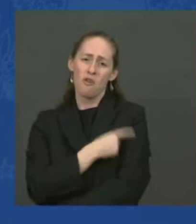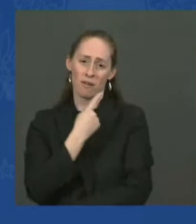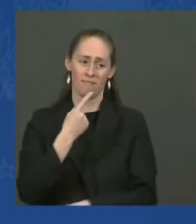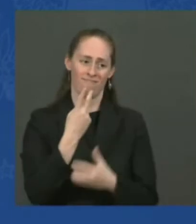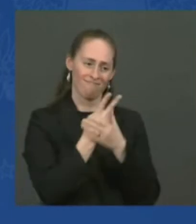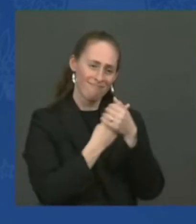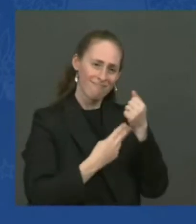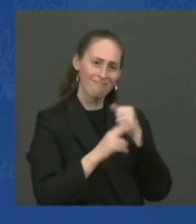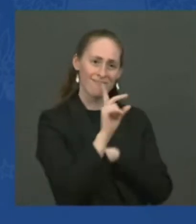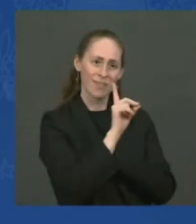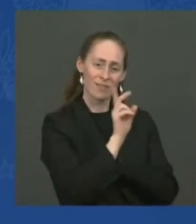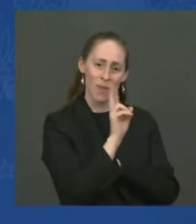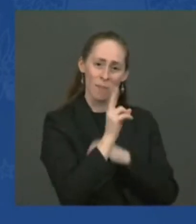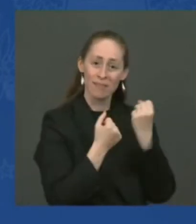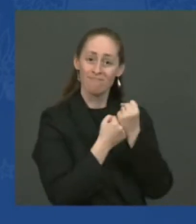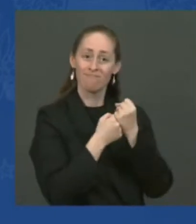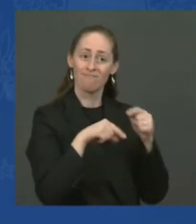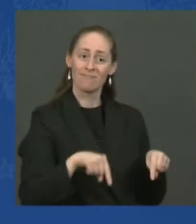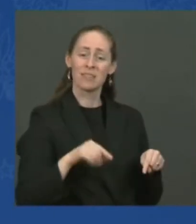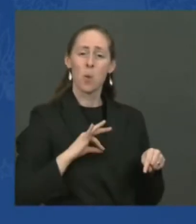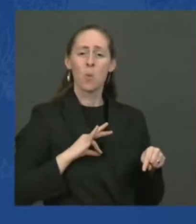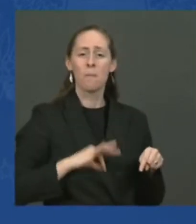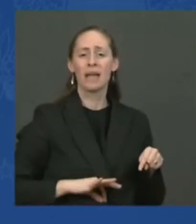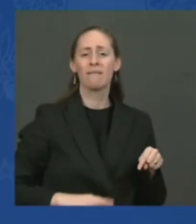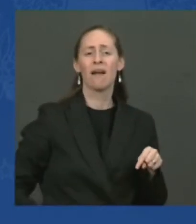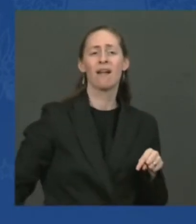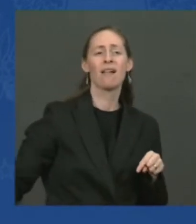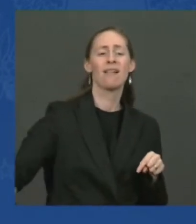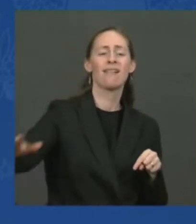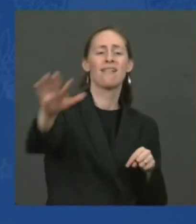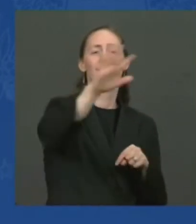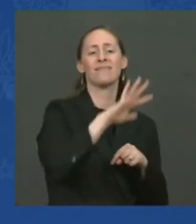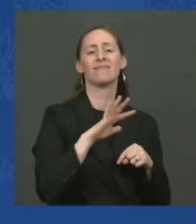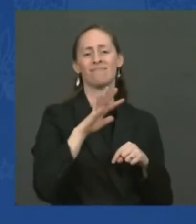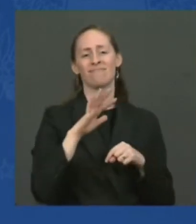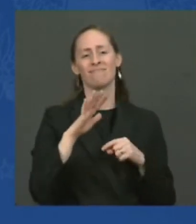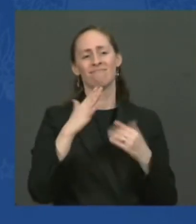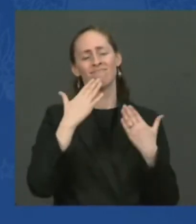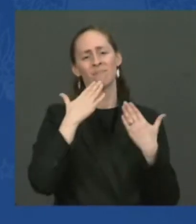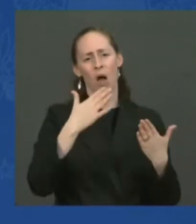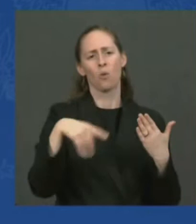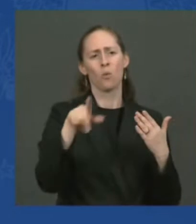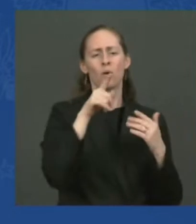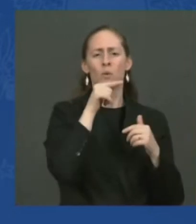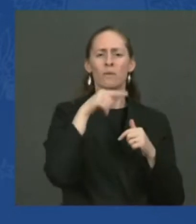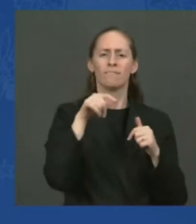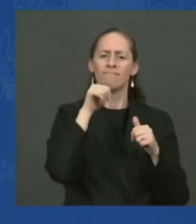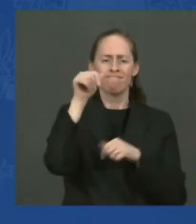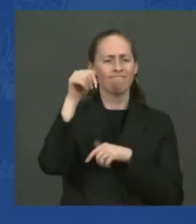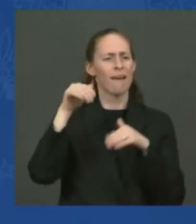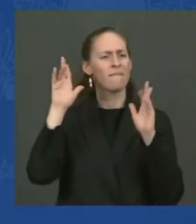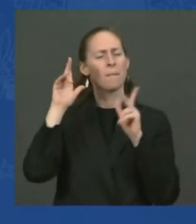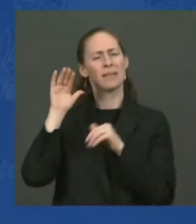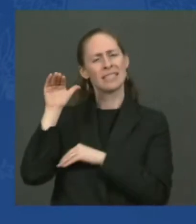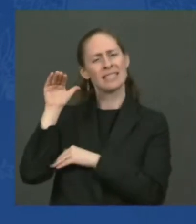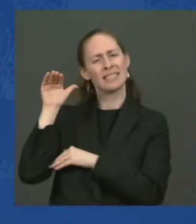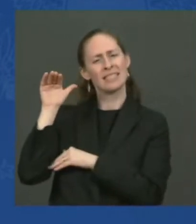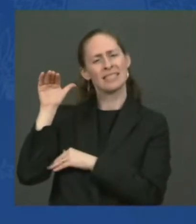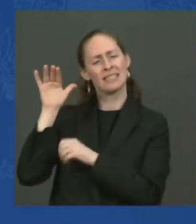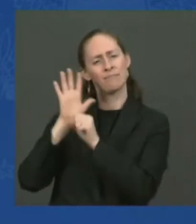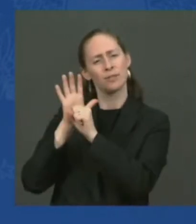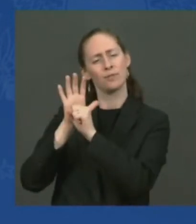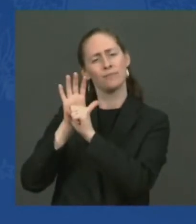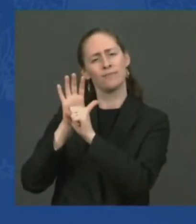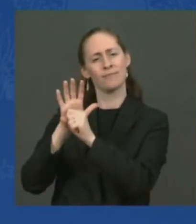and on. Thank you to all of my colleagues who pushed this infrastructure bill over the finish line, including our committee chairs